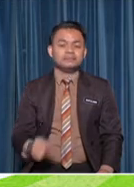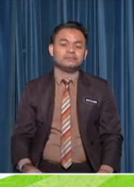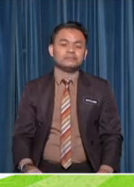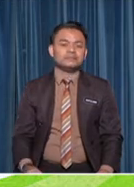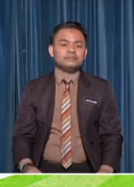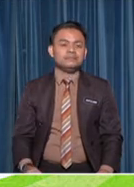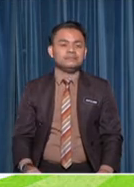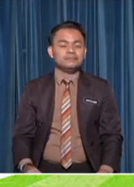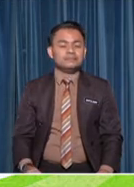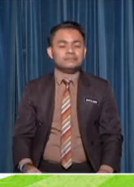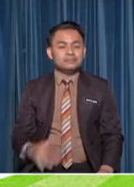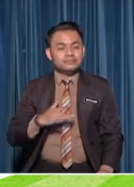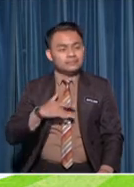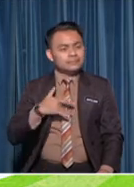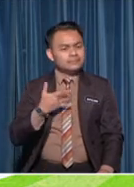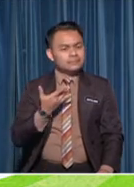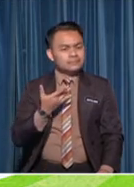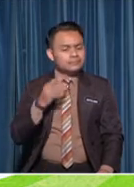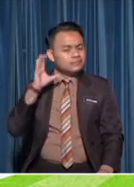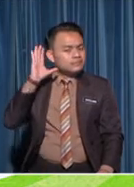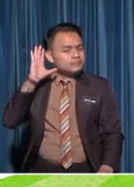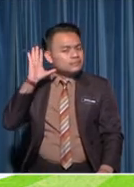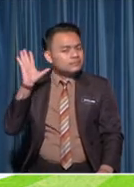the sense of hearing,